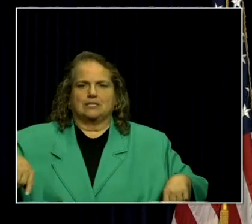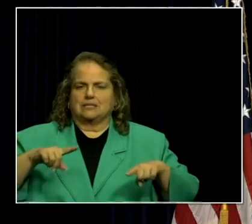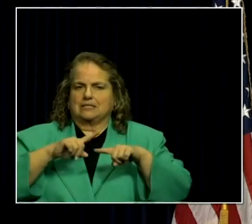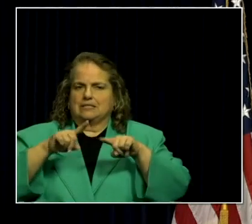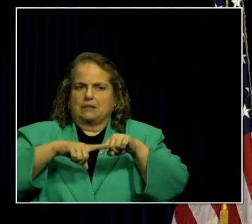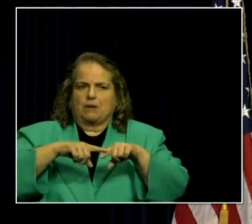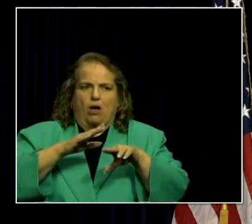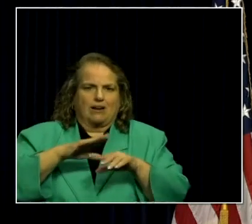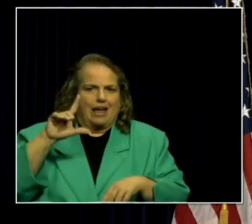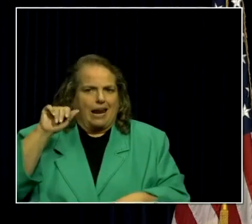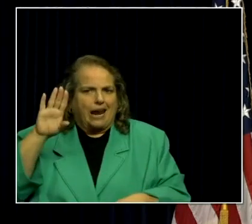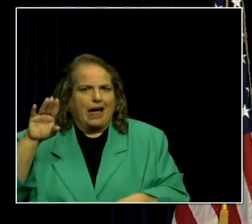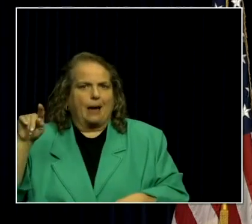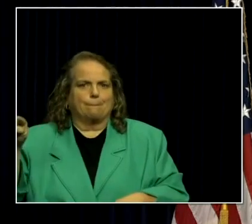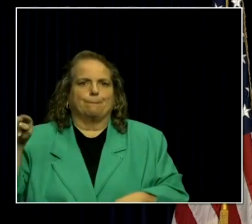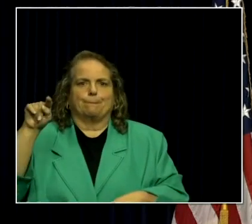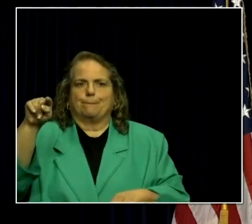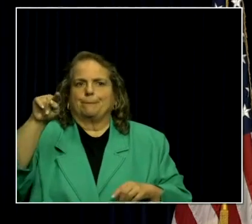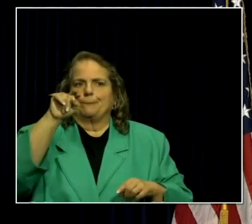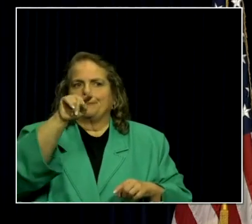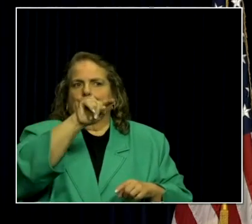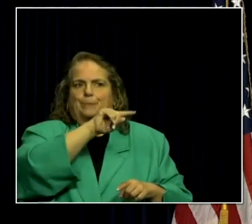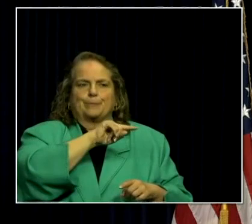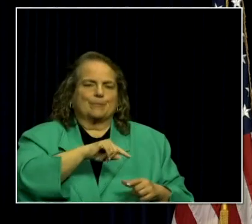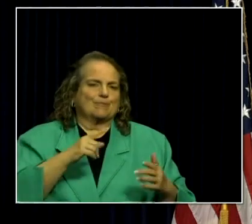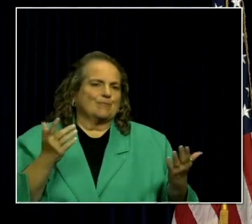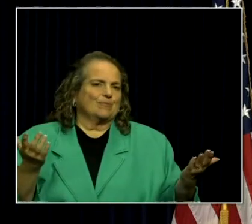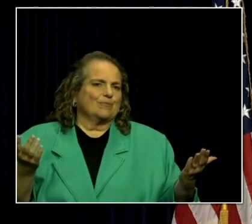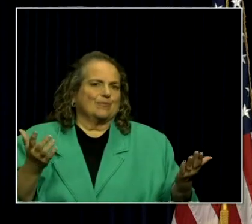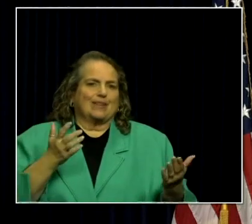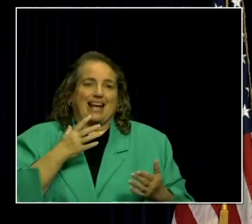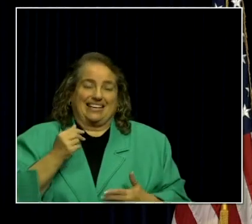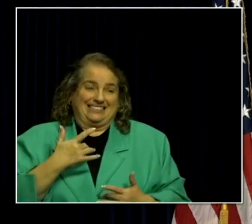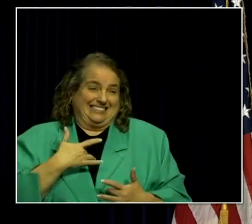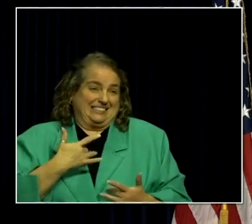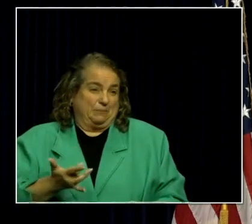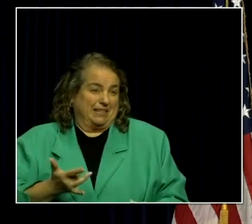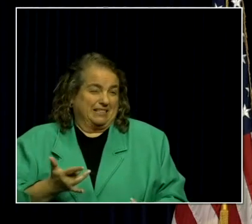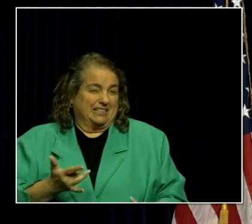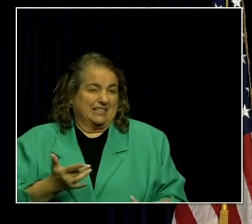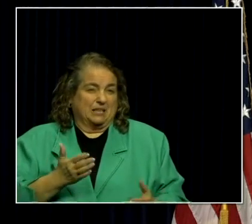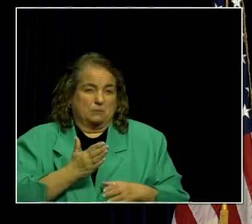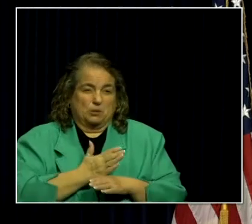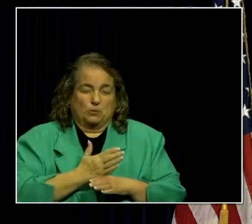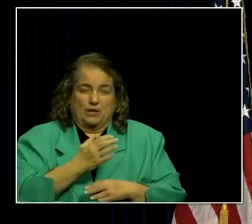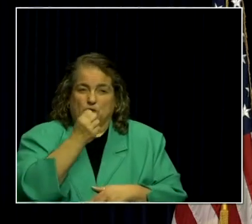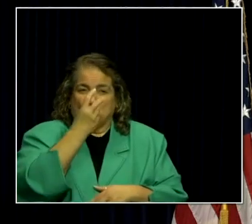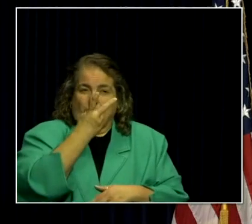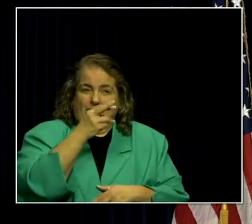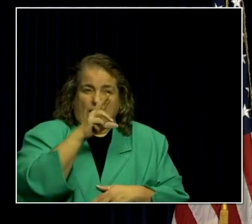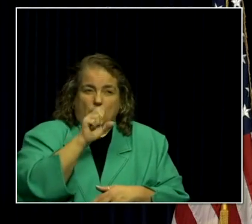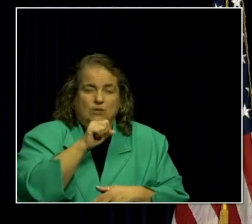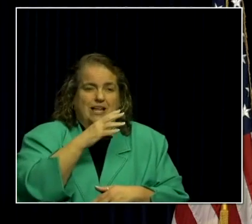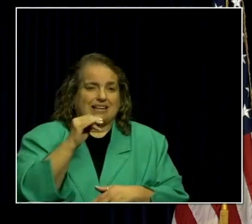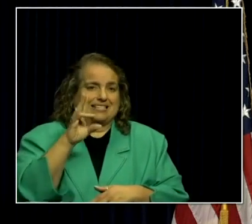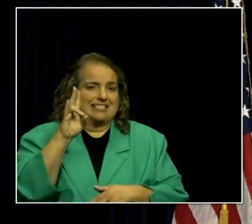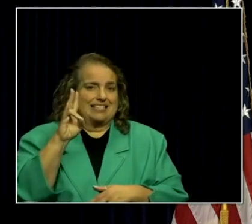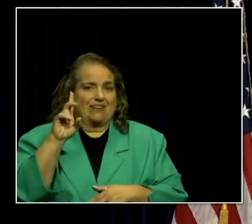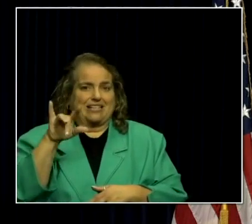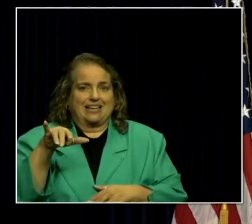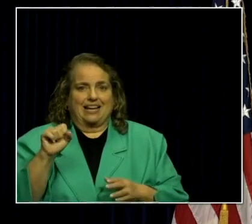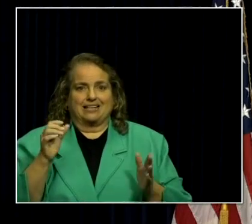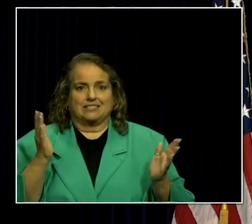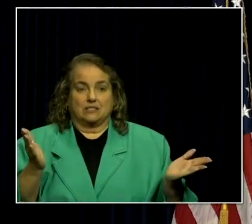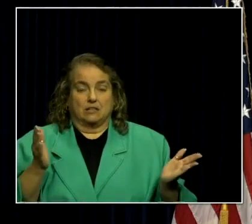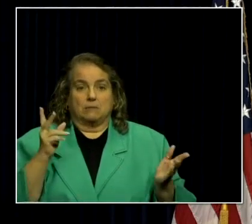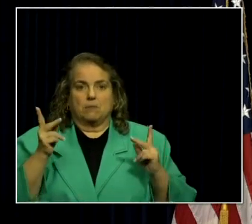by lab, and typically it is somewhere between 12 hours and 7 days, and I know that's really